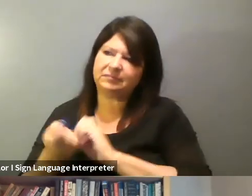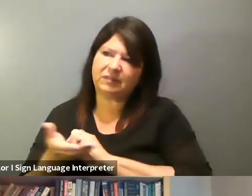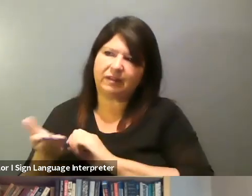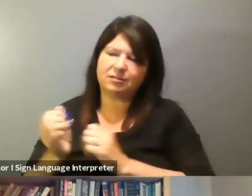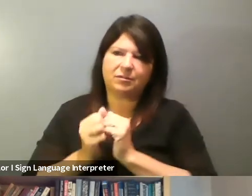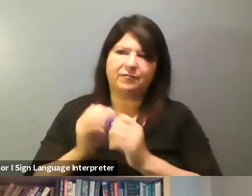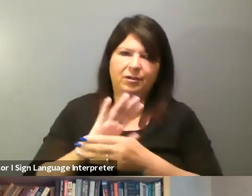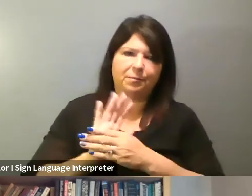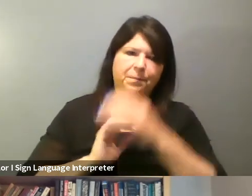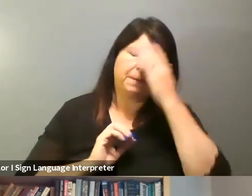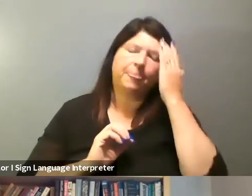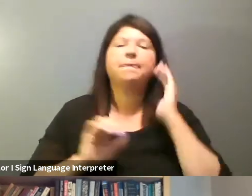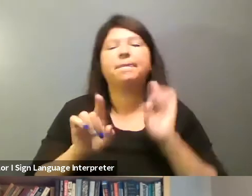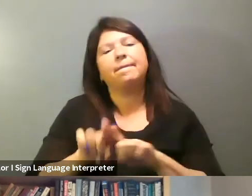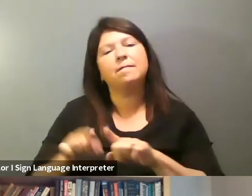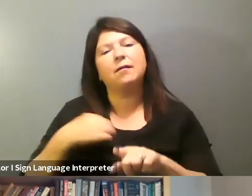projects, a first